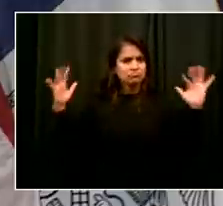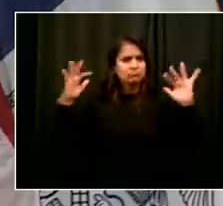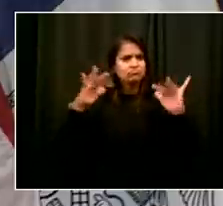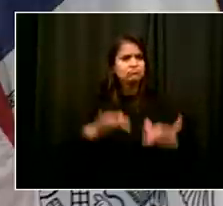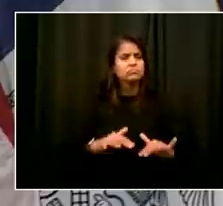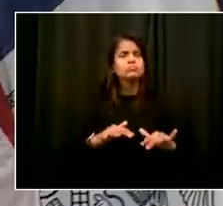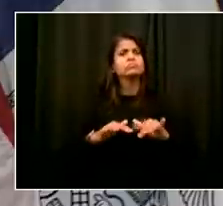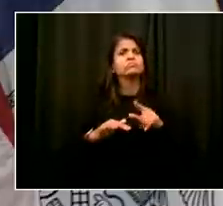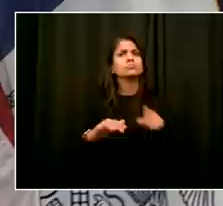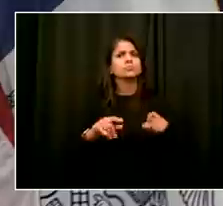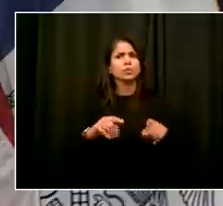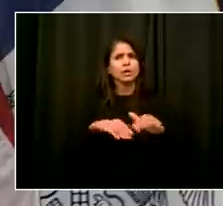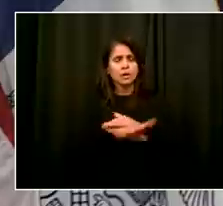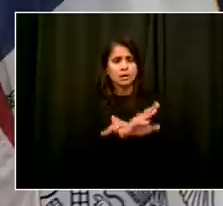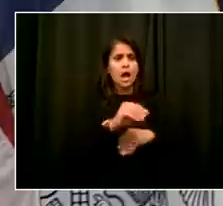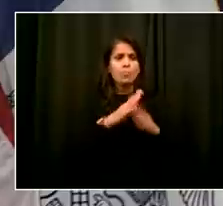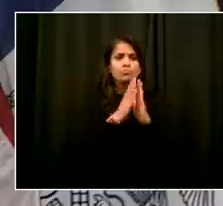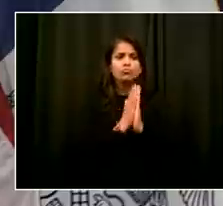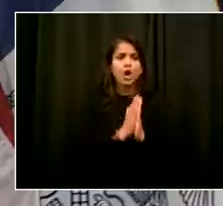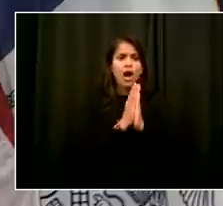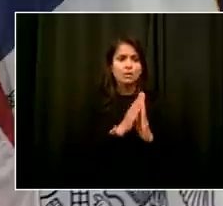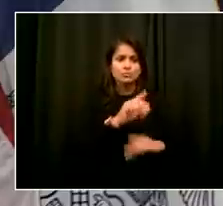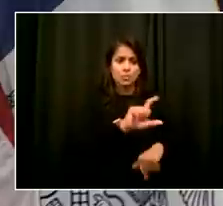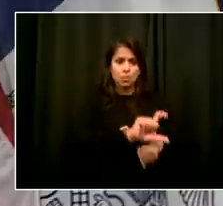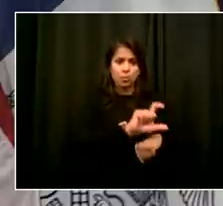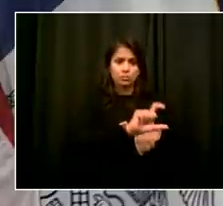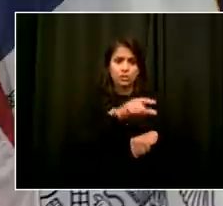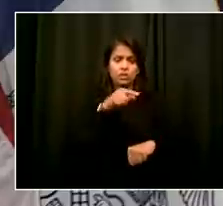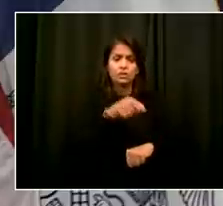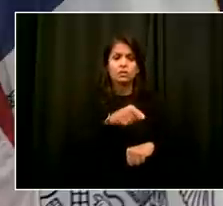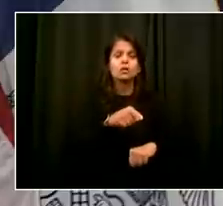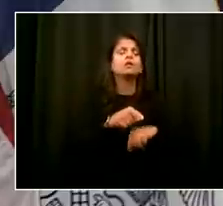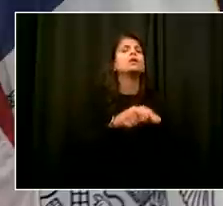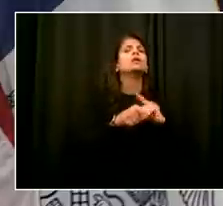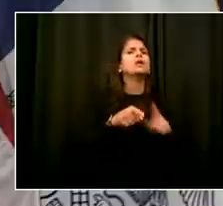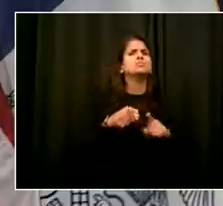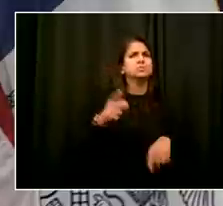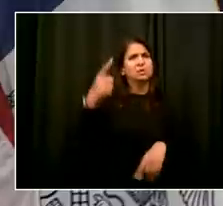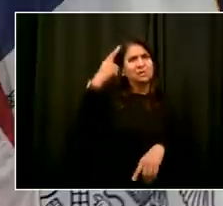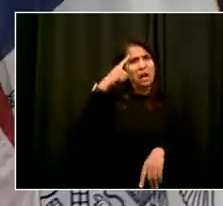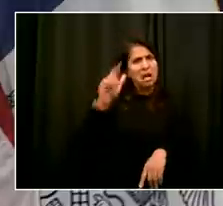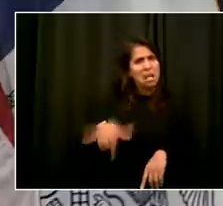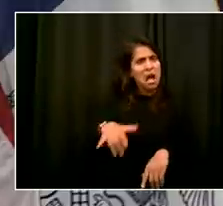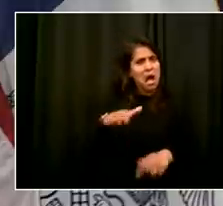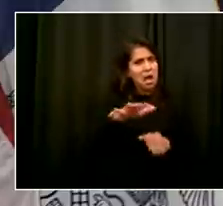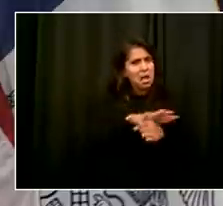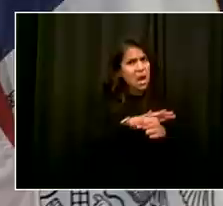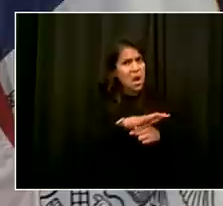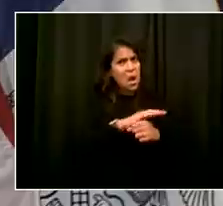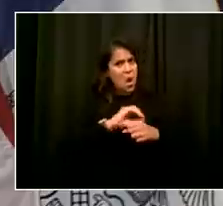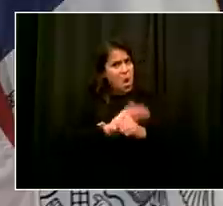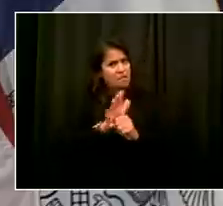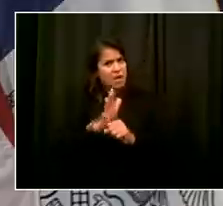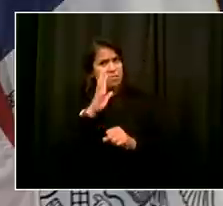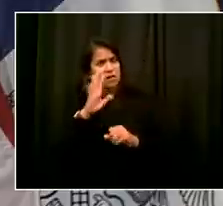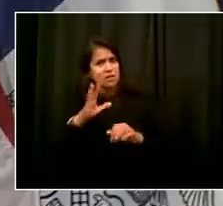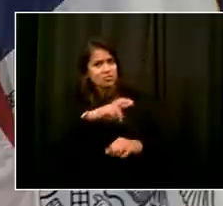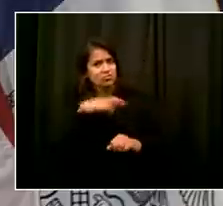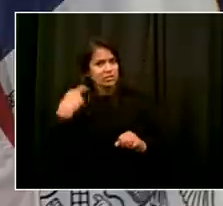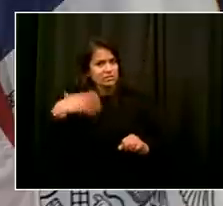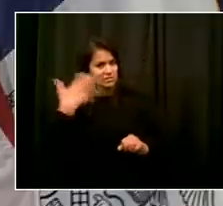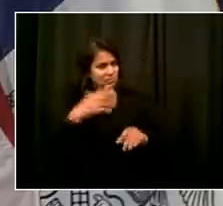some people there expressing the concern. Do you have any suggestion for them? Yeah, it's a very important question. Thank you. I'll turn to Dr. Choksi, but just